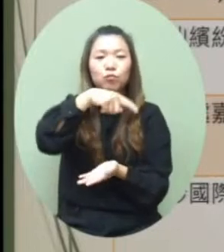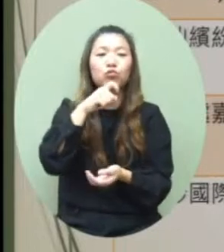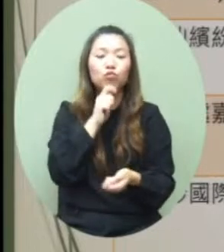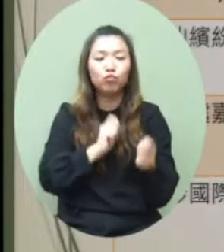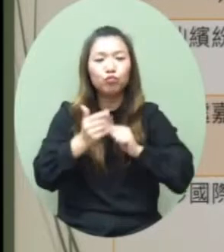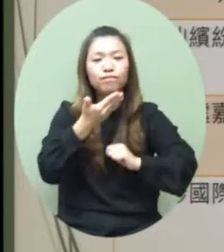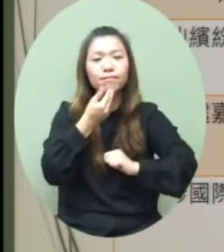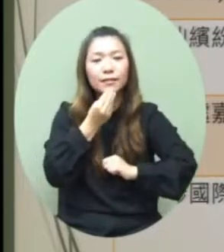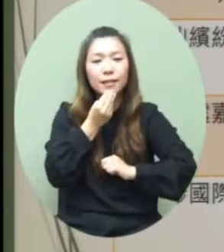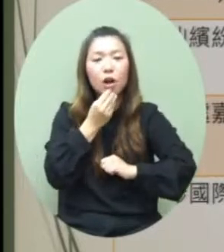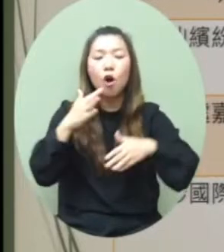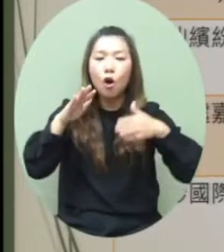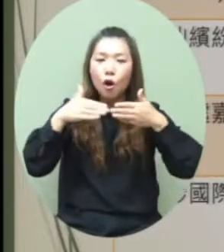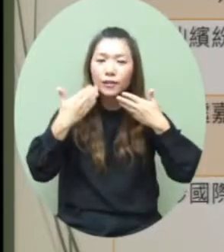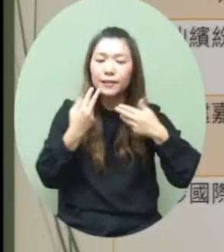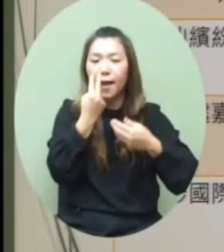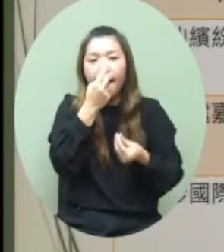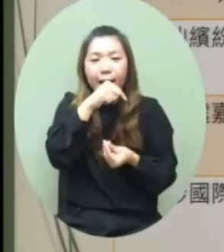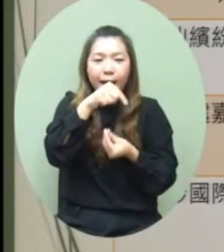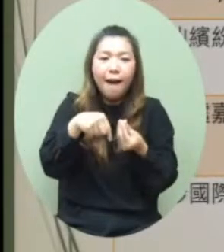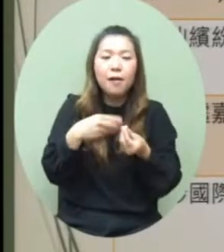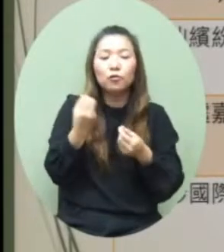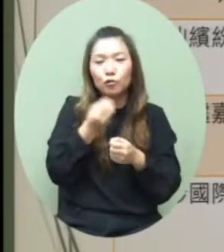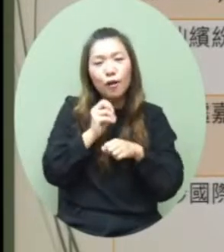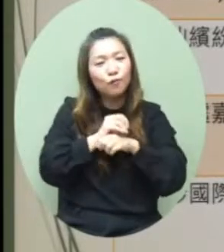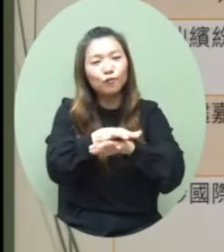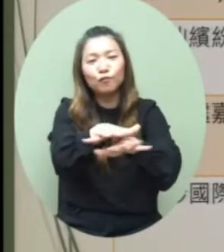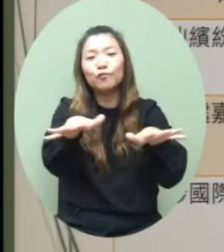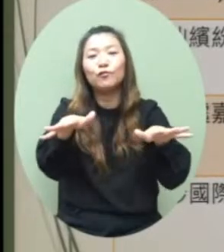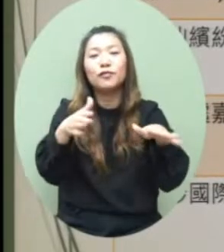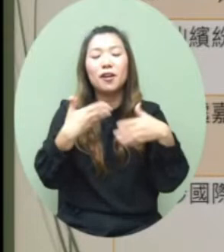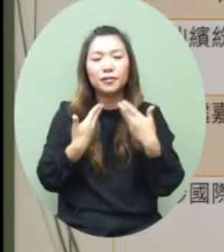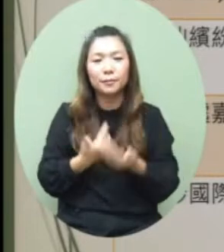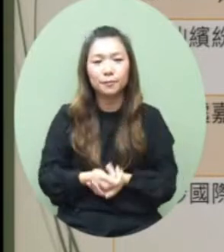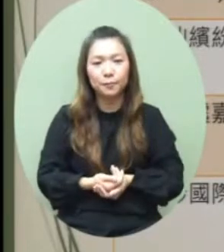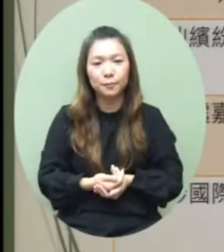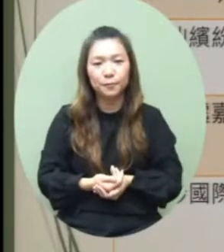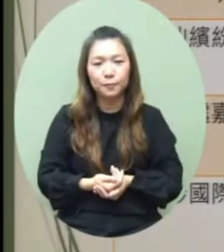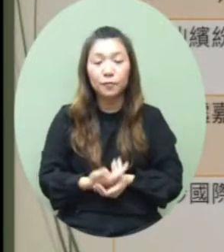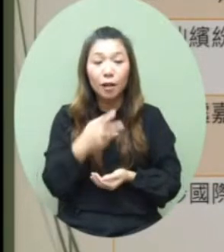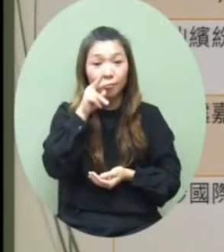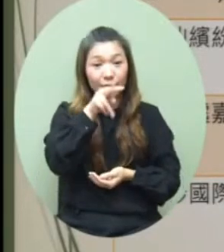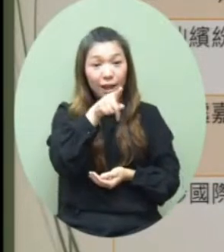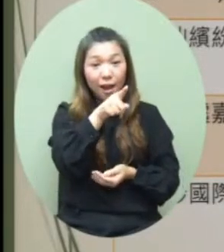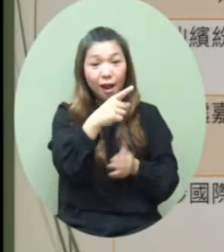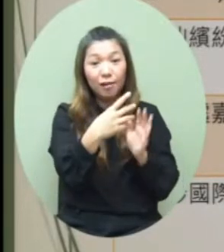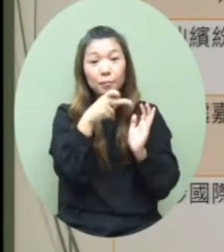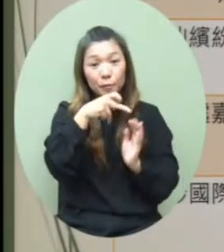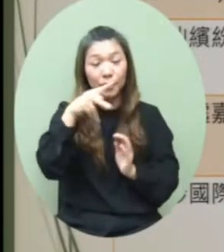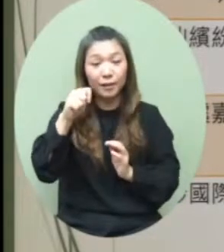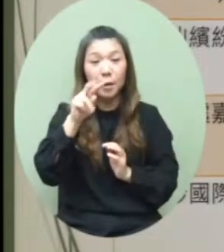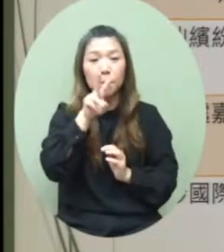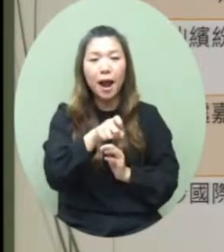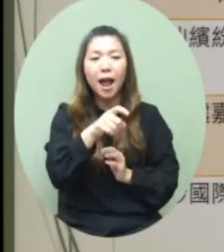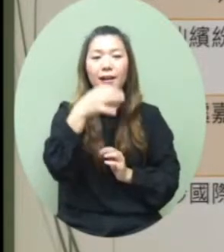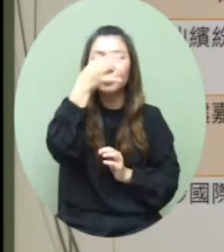district offices are now organizing similar activities at the district level so as to continue with this